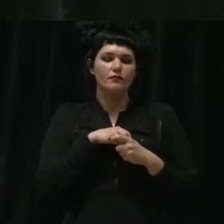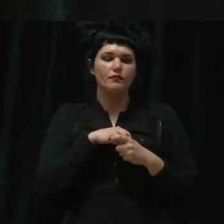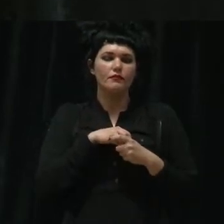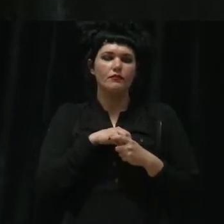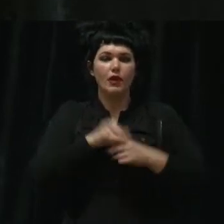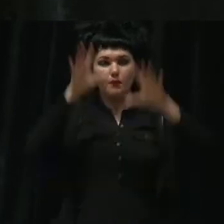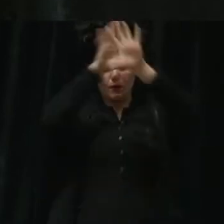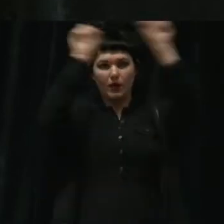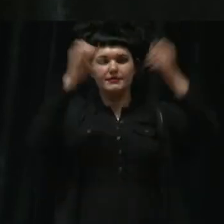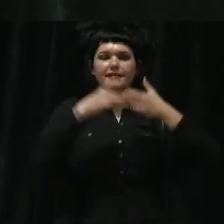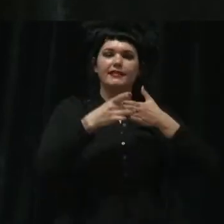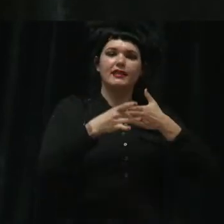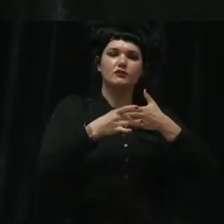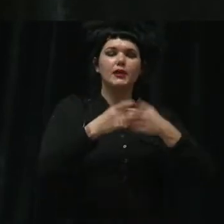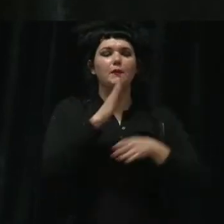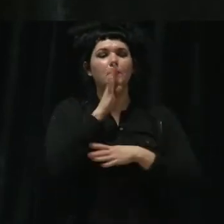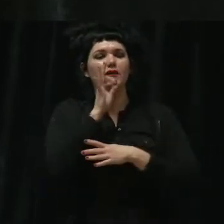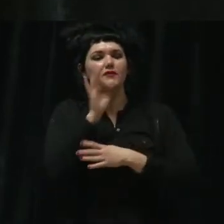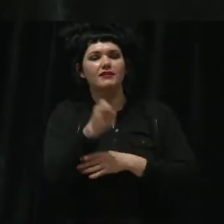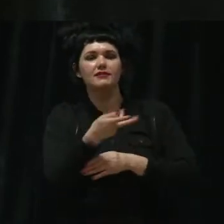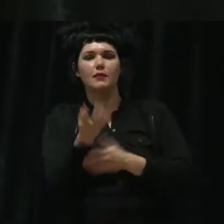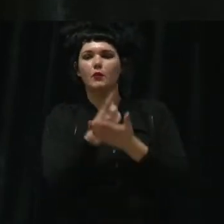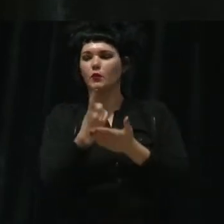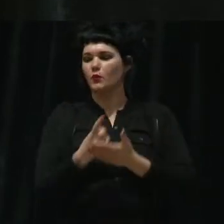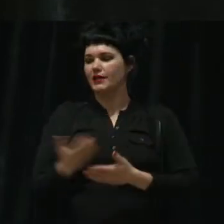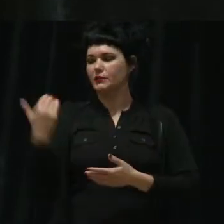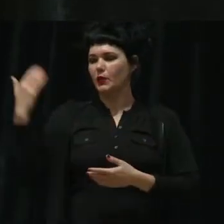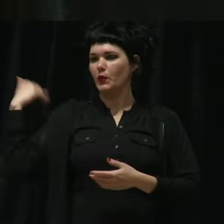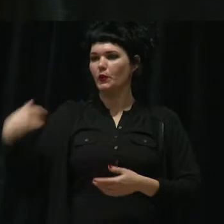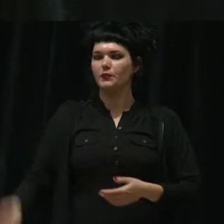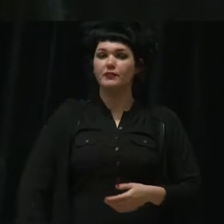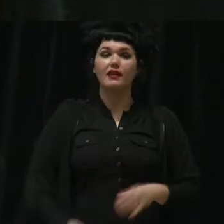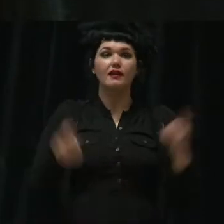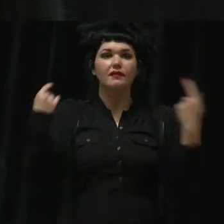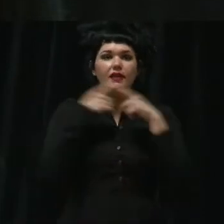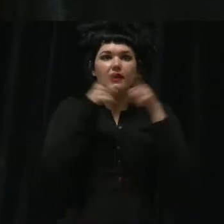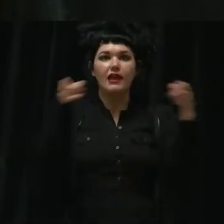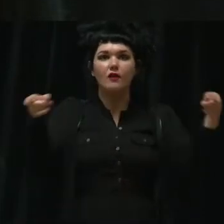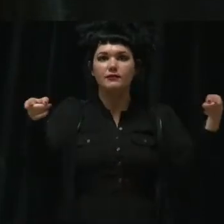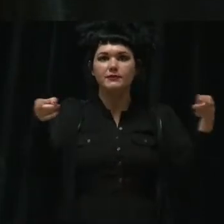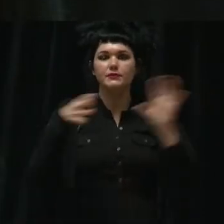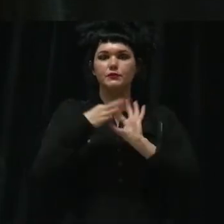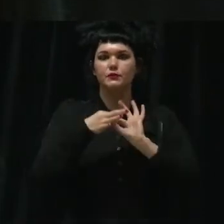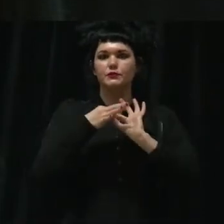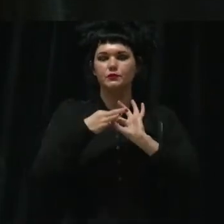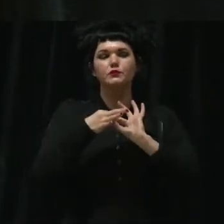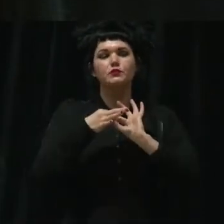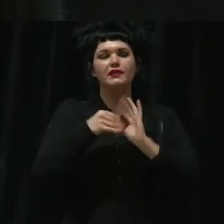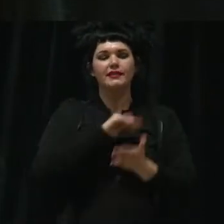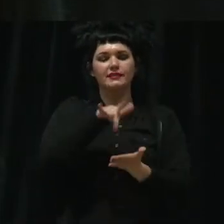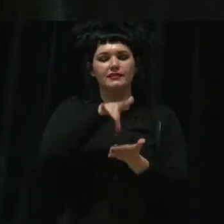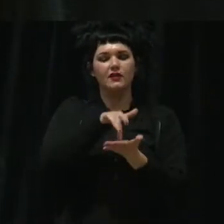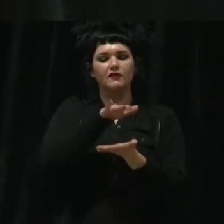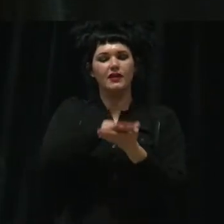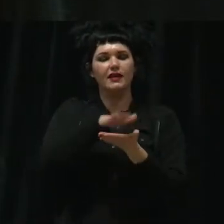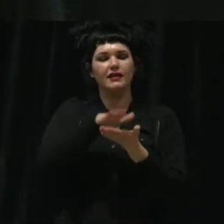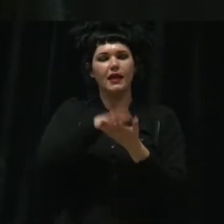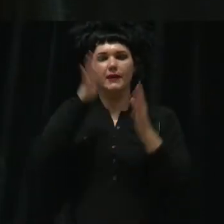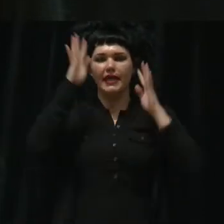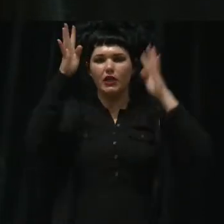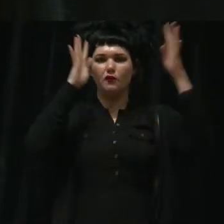president's leadership breakfast a couple of weeks ago, and the announcement with regards to the Center of Academic